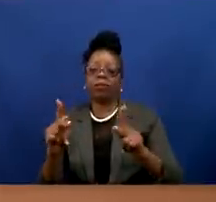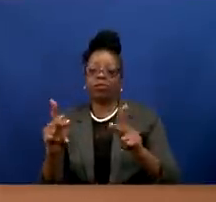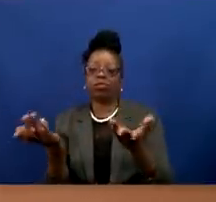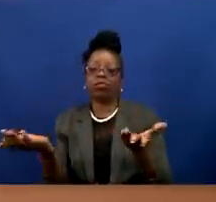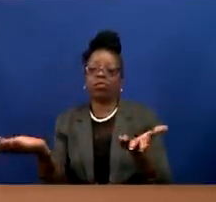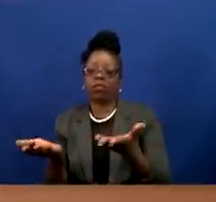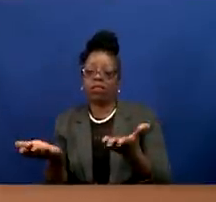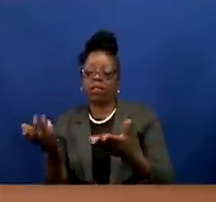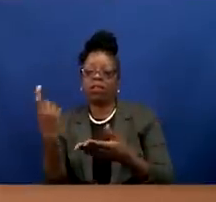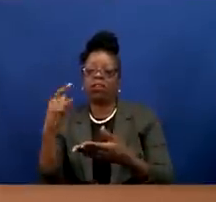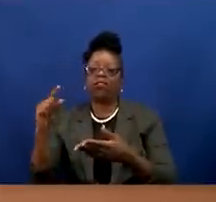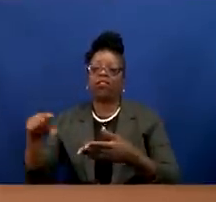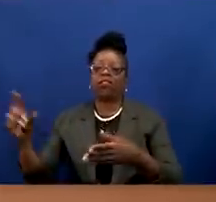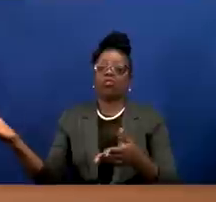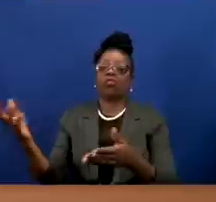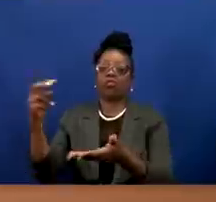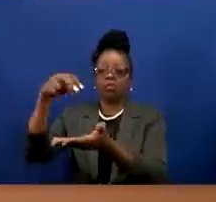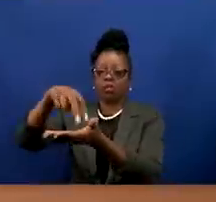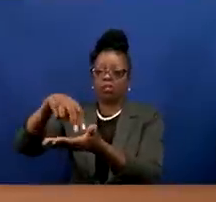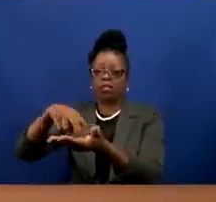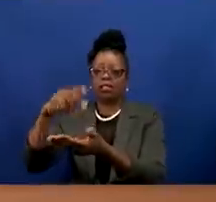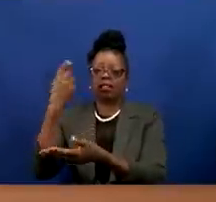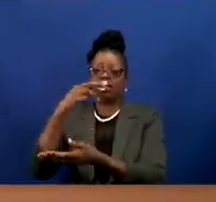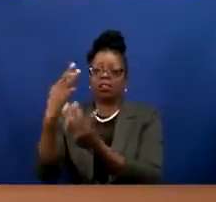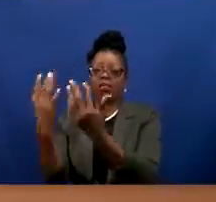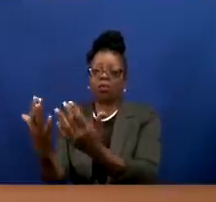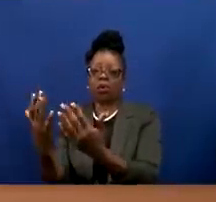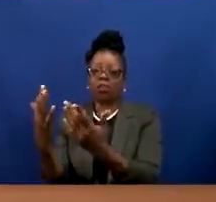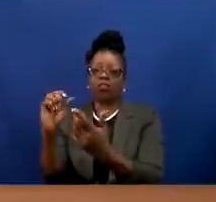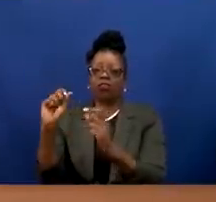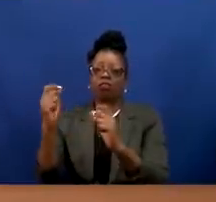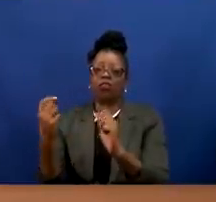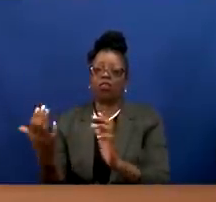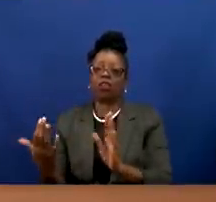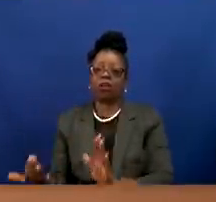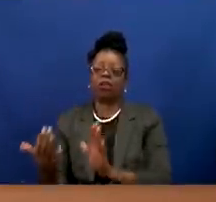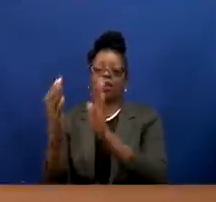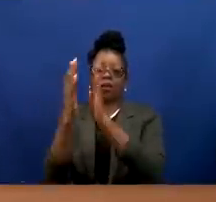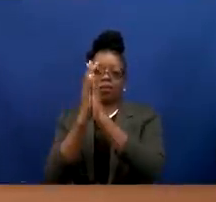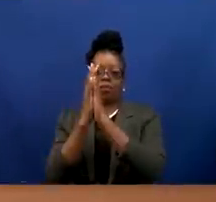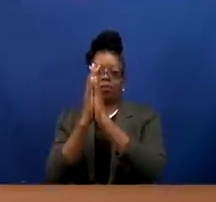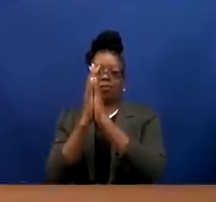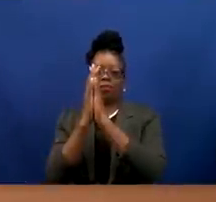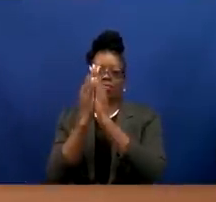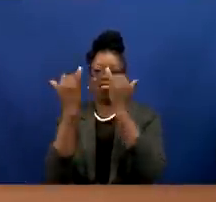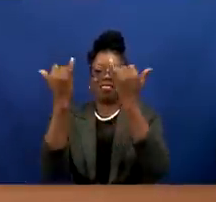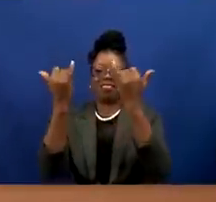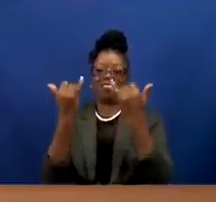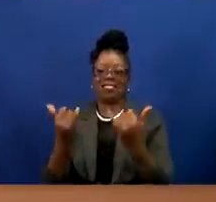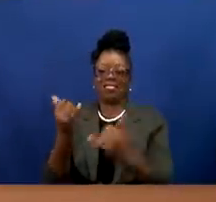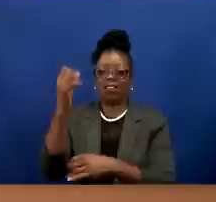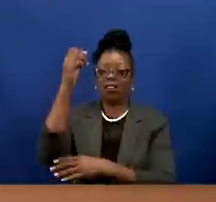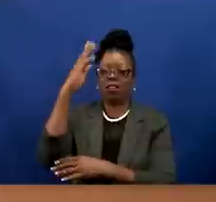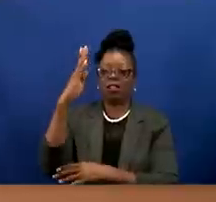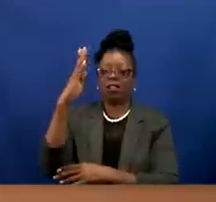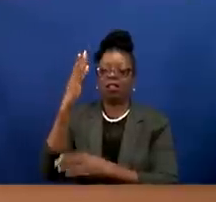offering basket as he stands there waiting for your presence. Let's pray to God now as we thank God for these